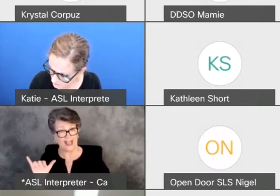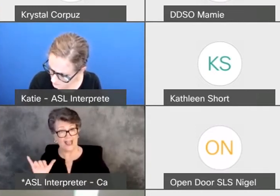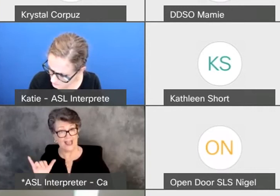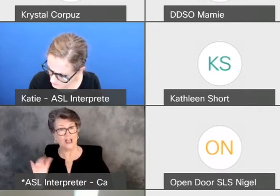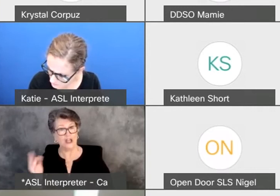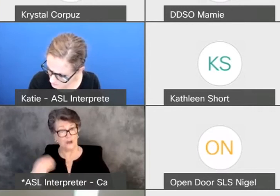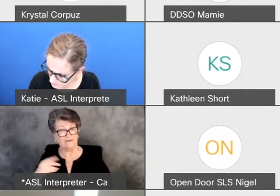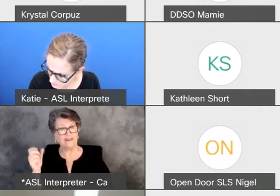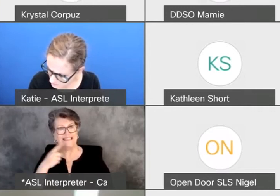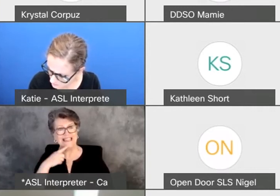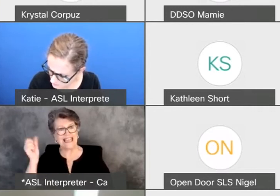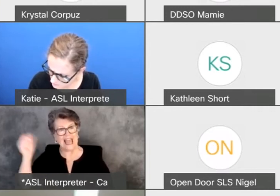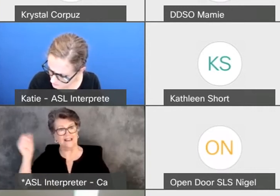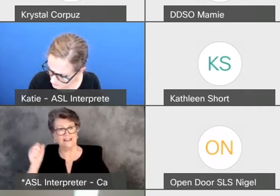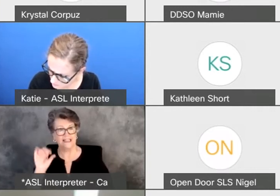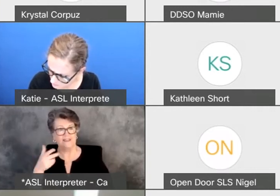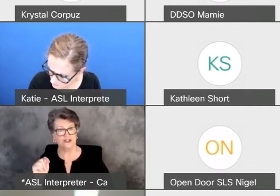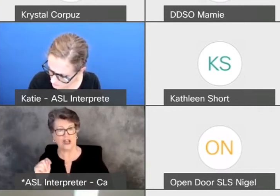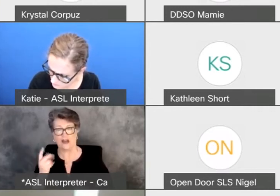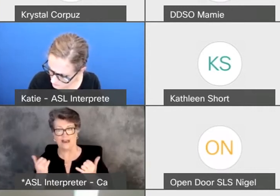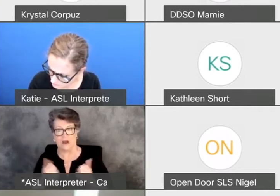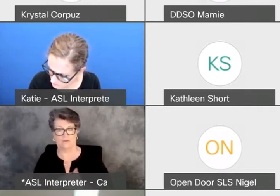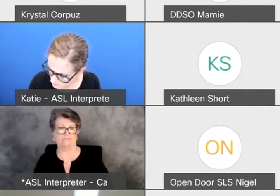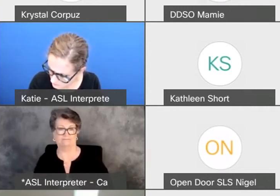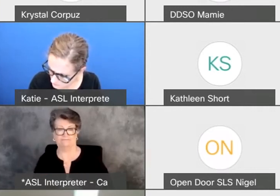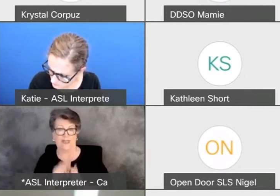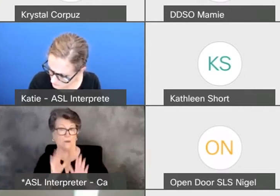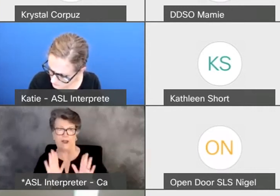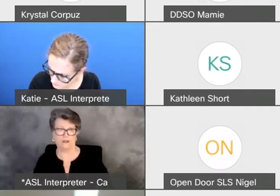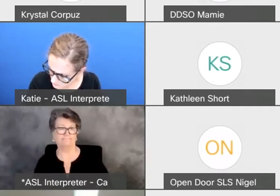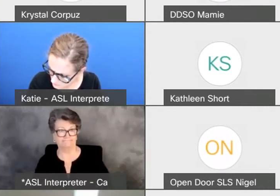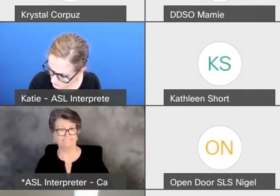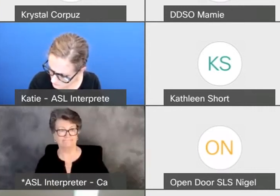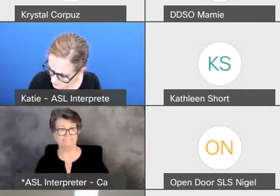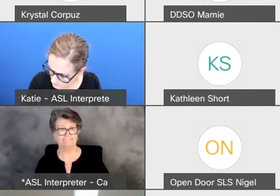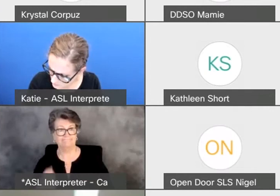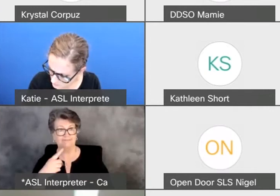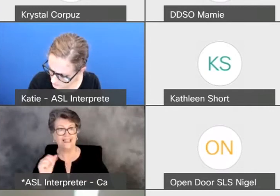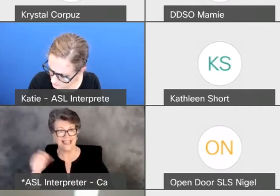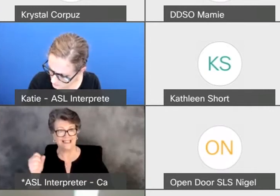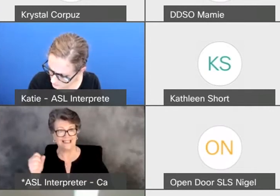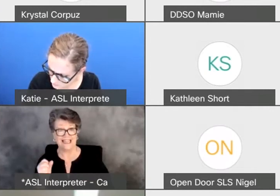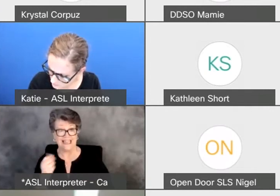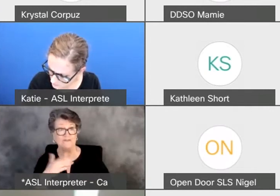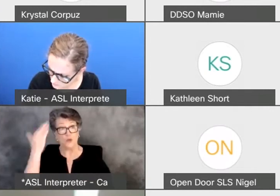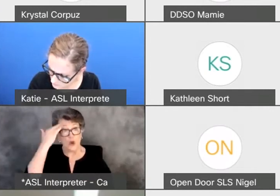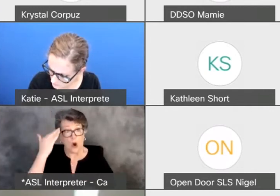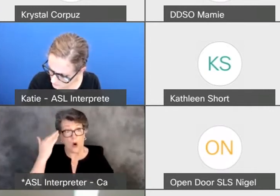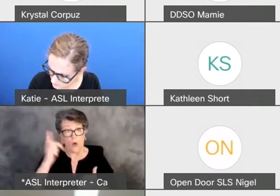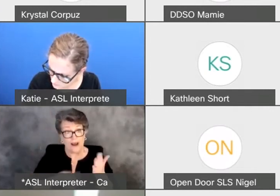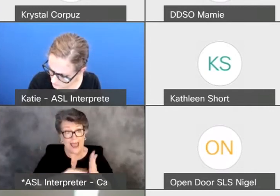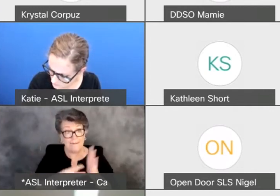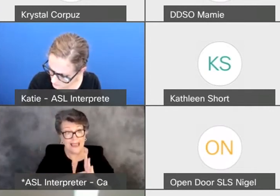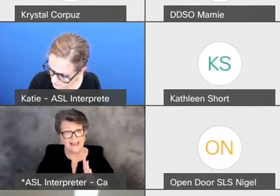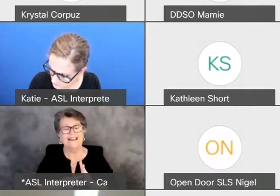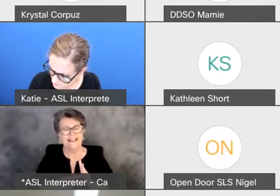me a yes in the chat box right now? And that would be awesome. If you even know what it is, put a yes in the chat